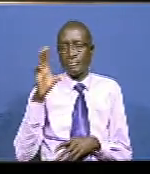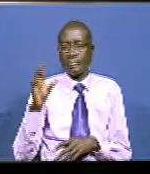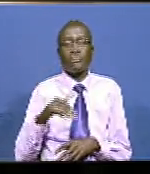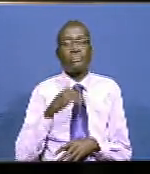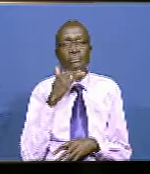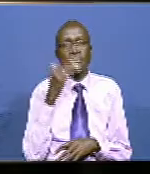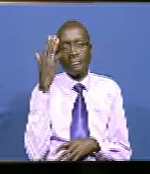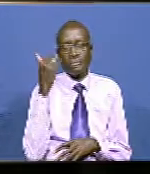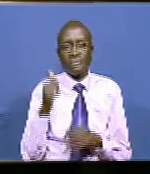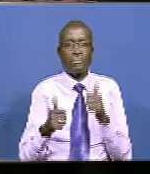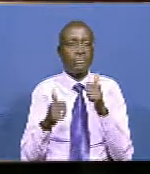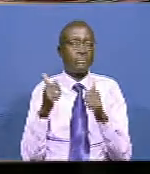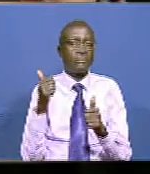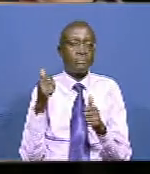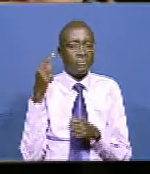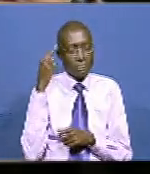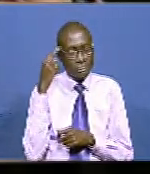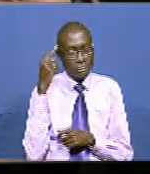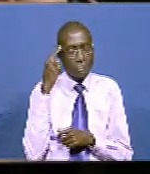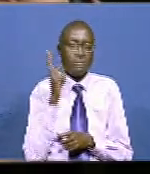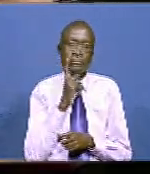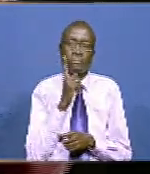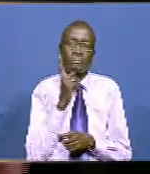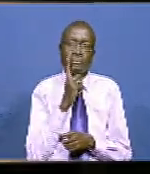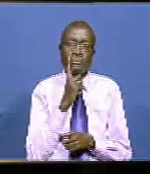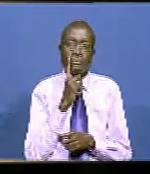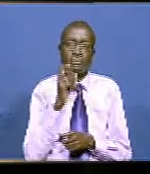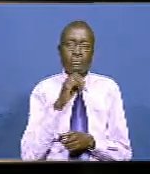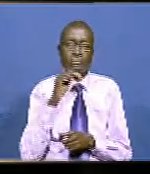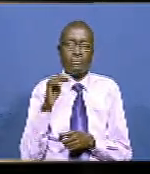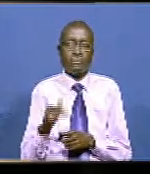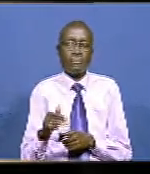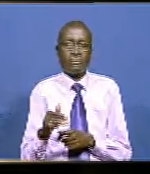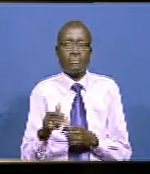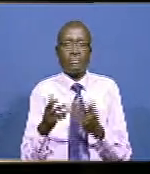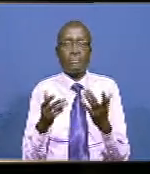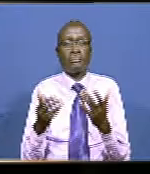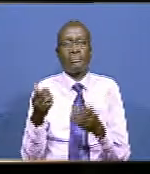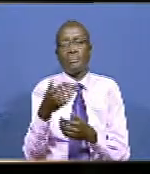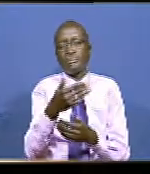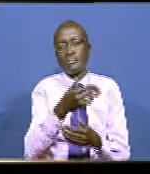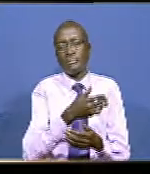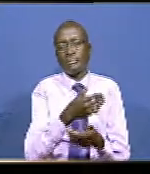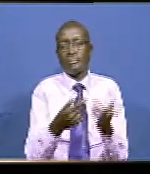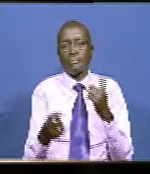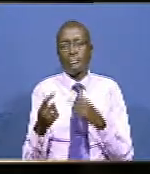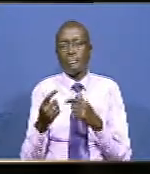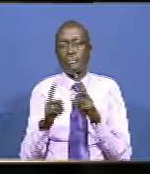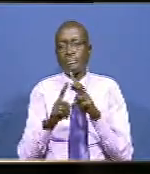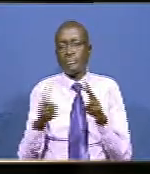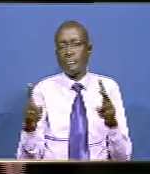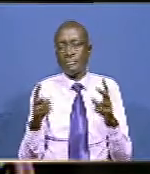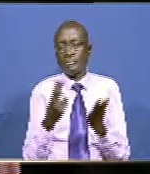Because they've refused to think that tomorrow, sun, who shine cheki harvest imefika, tuna run from reality. Instead